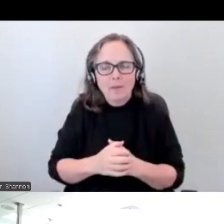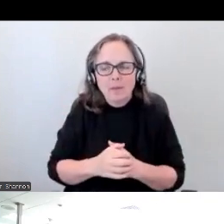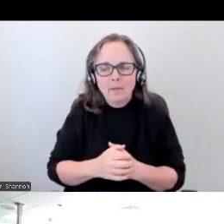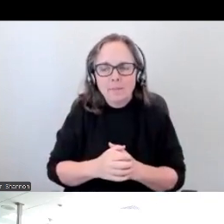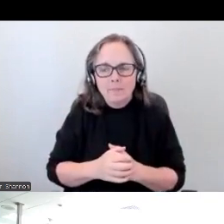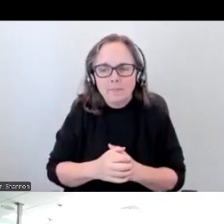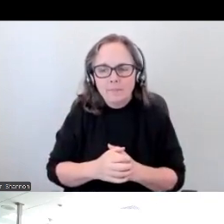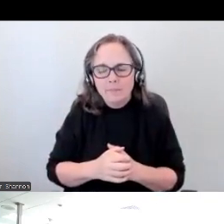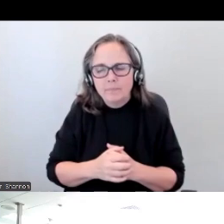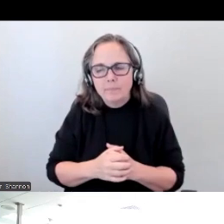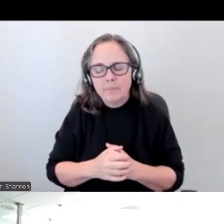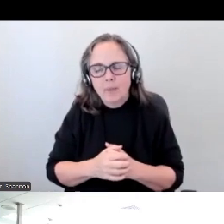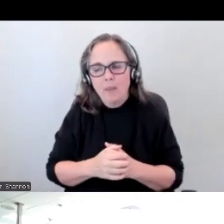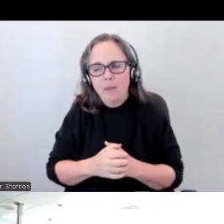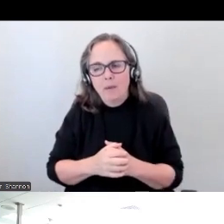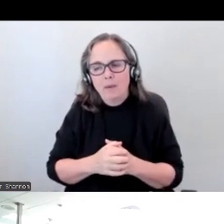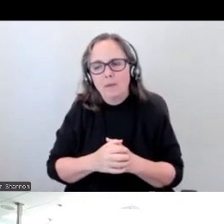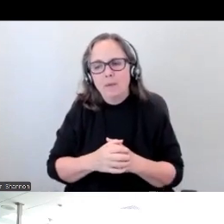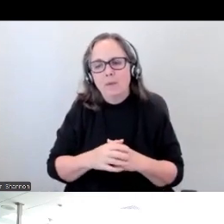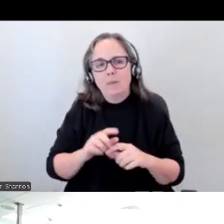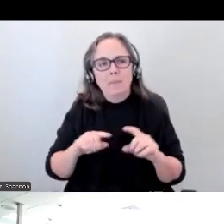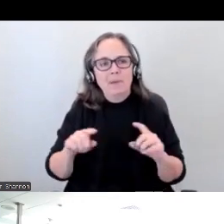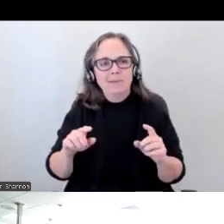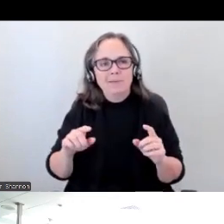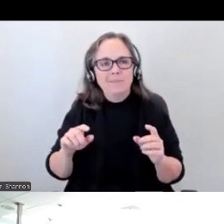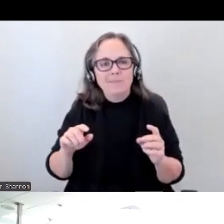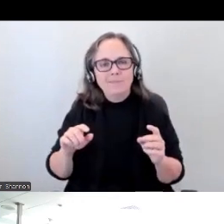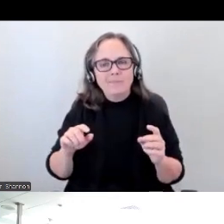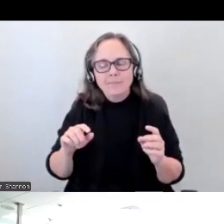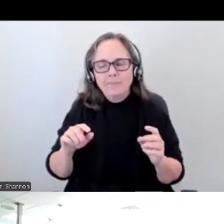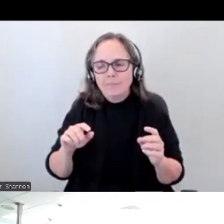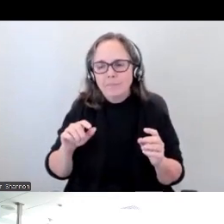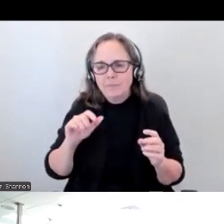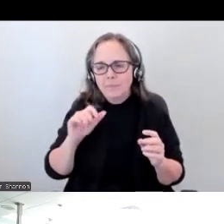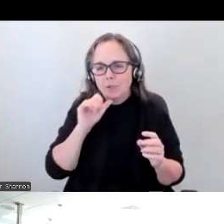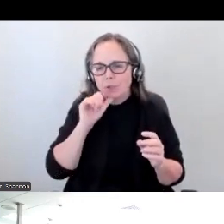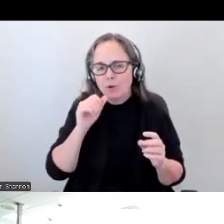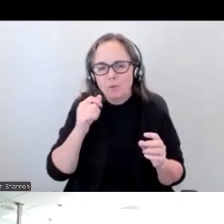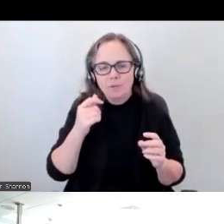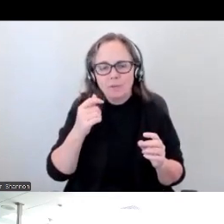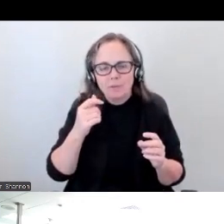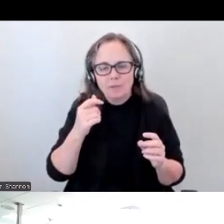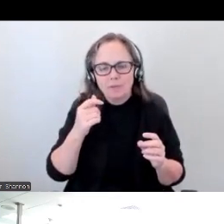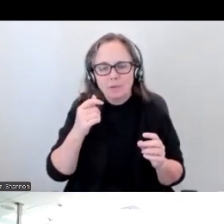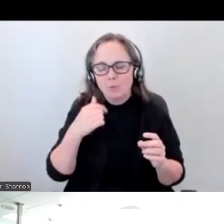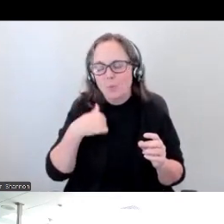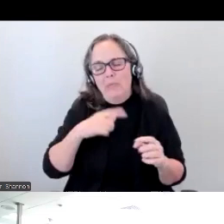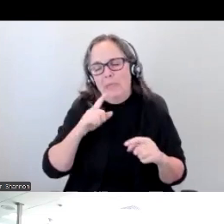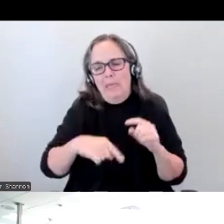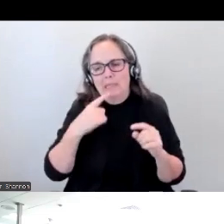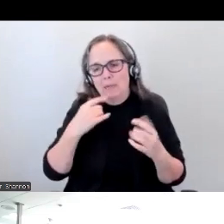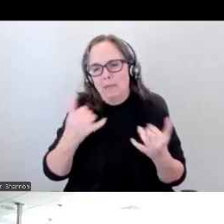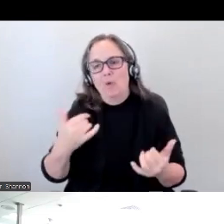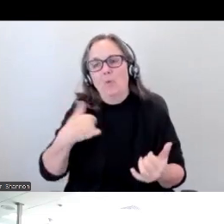but definitely not to say we're at a point to say we know why.